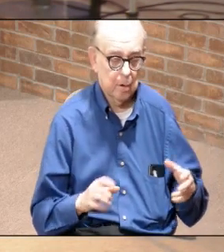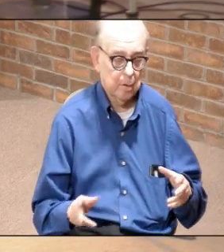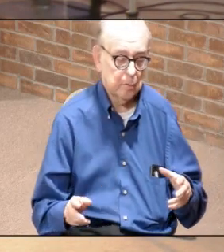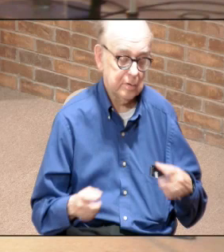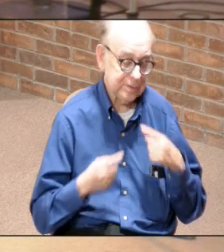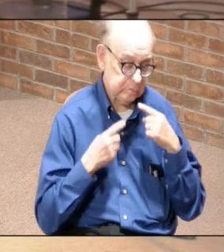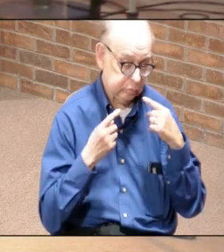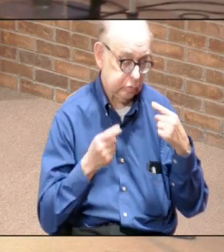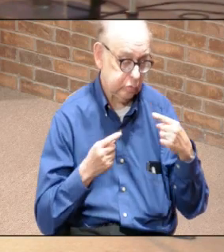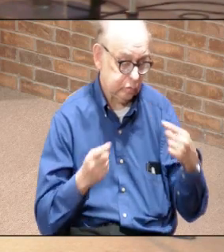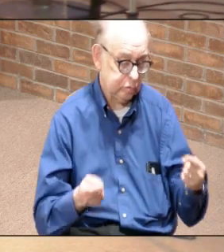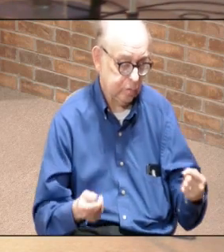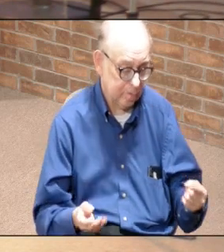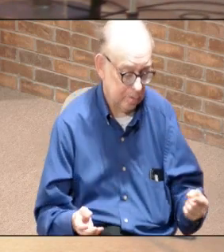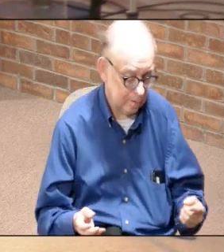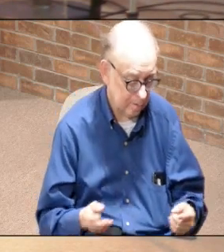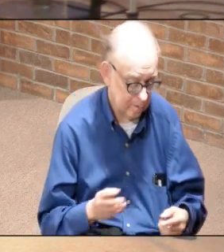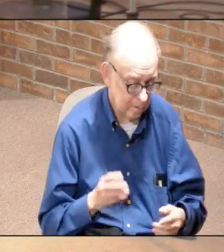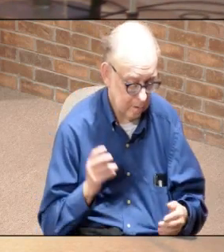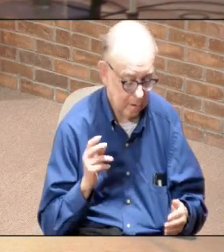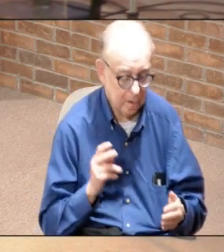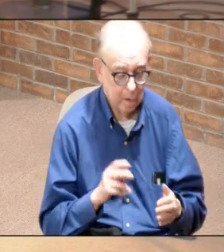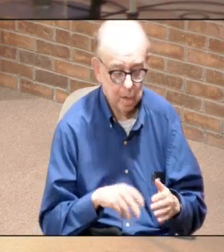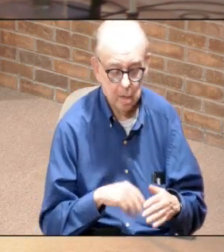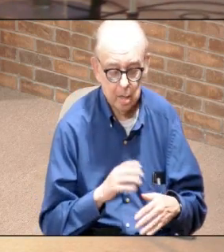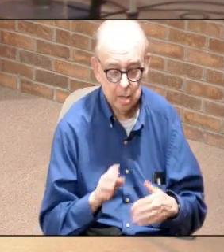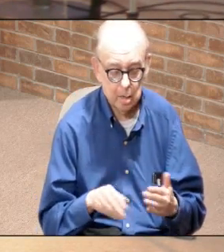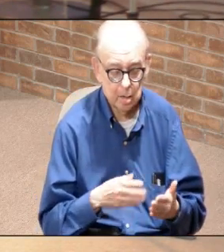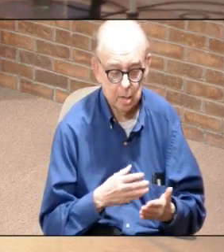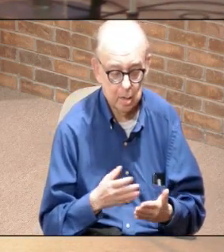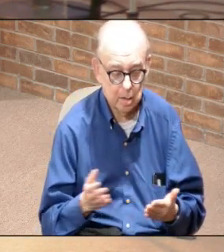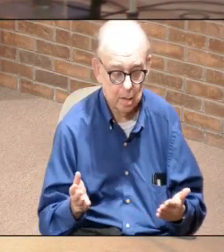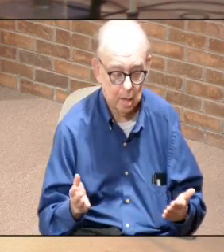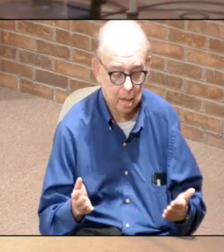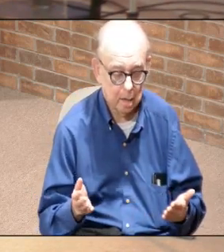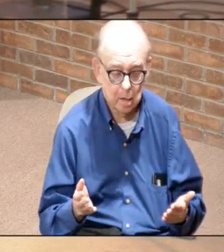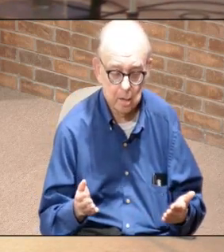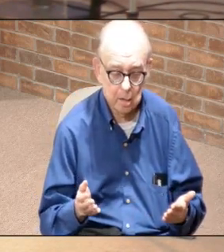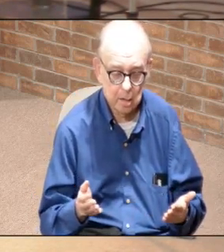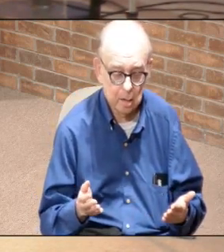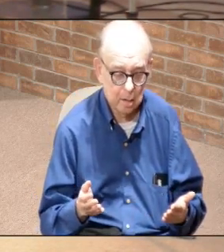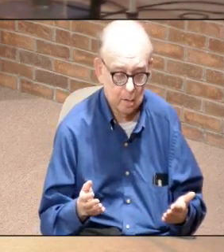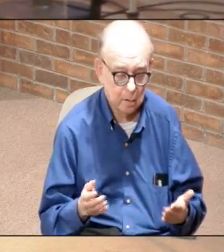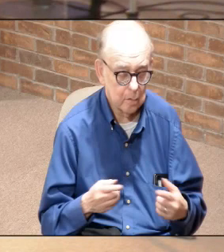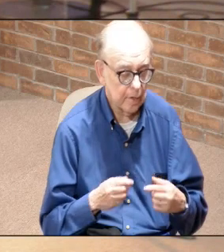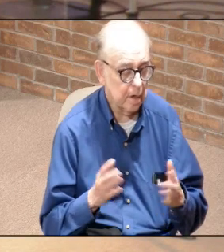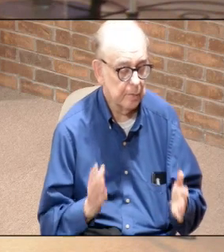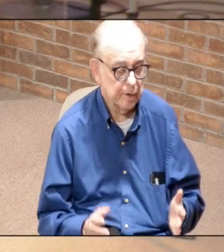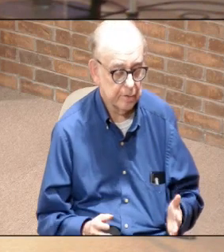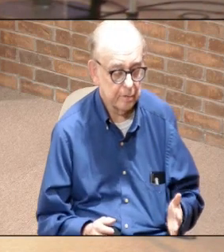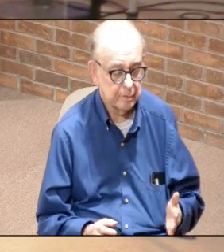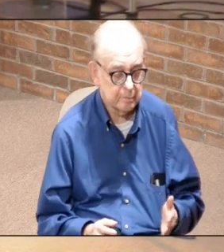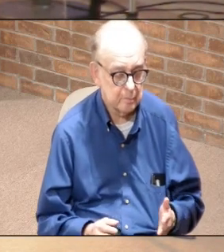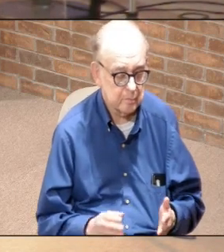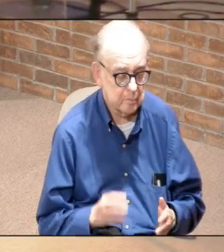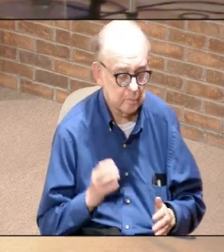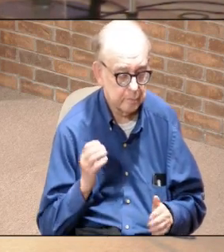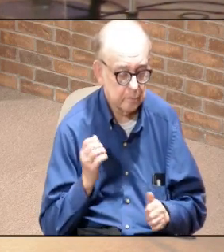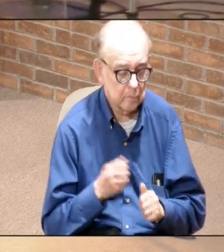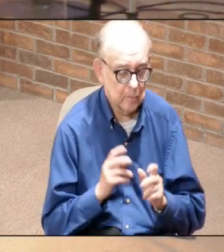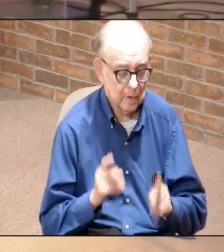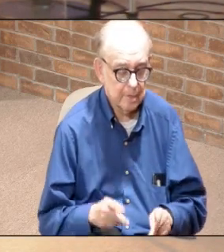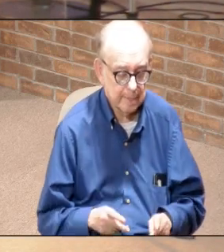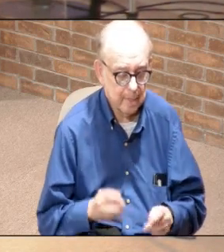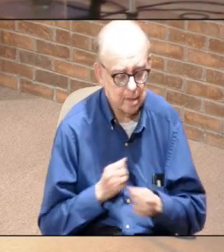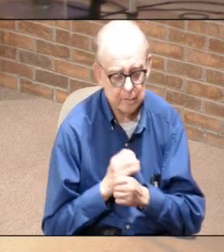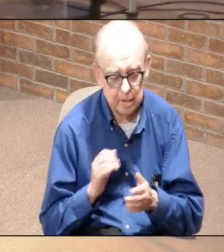prospering. He was killing all of the other enemies. And everybody was